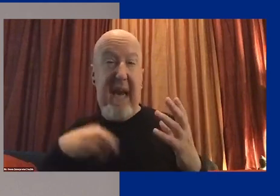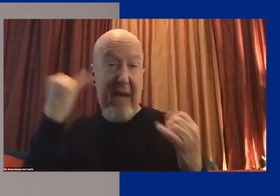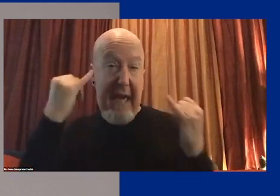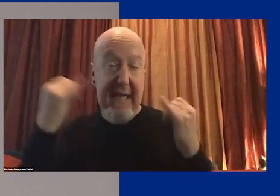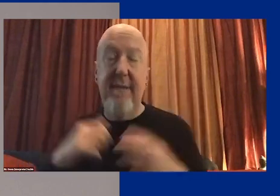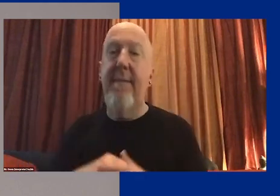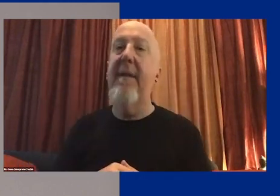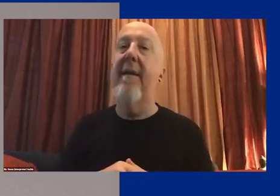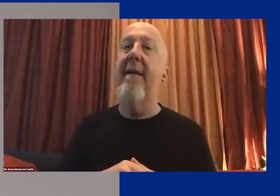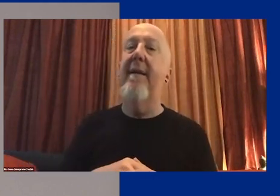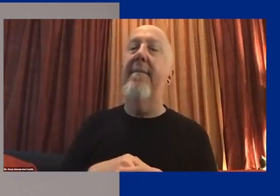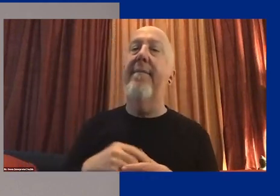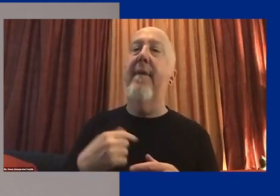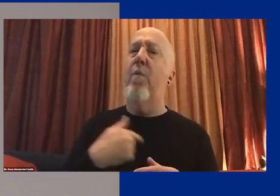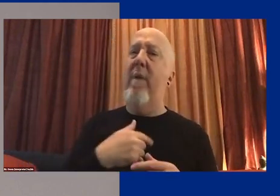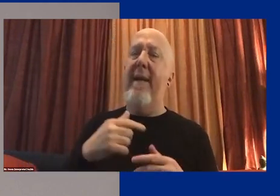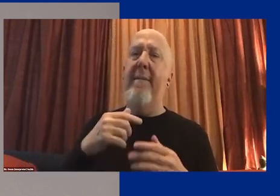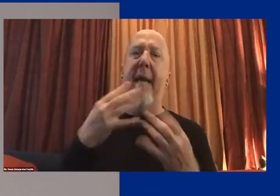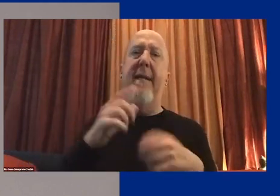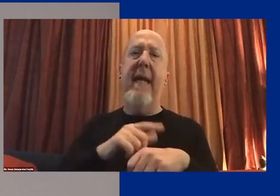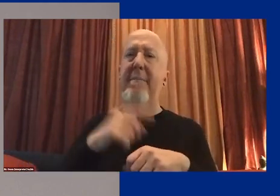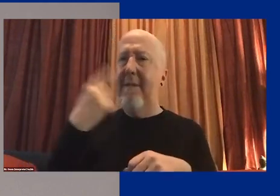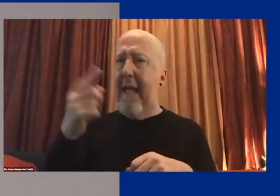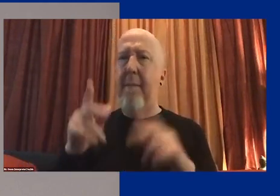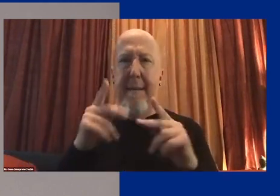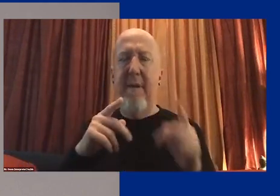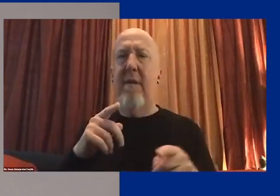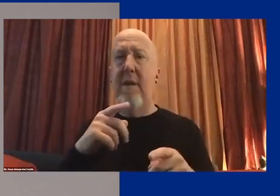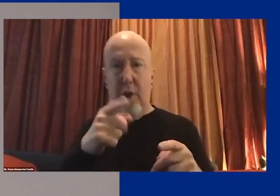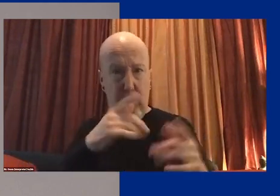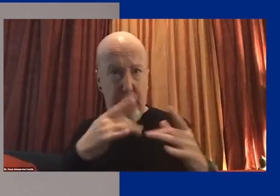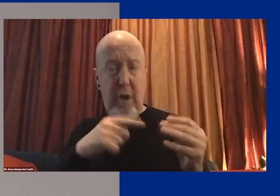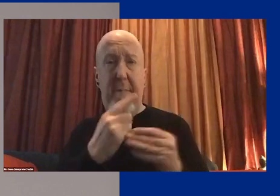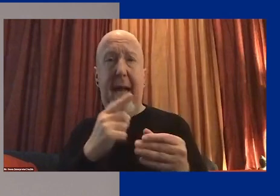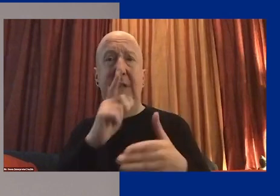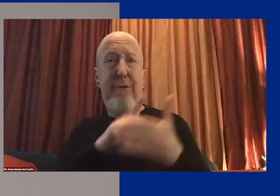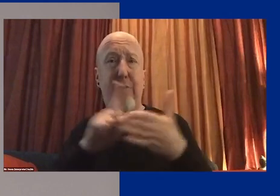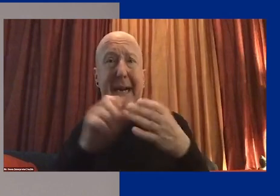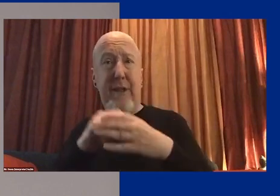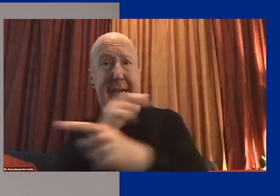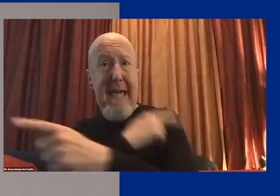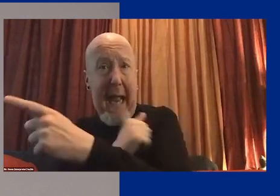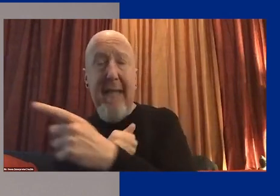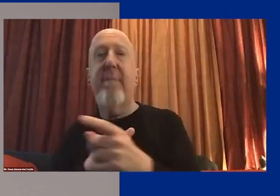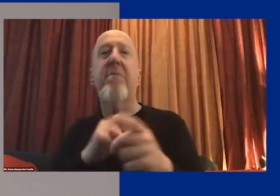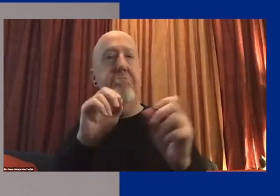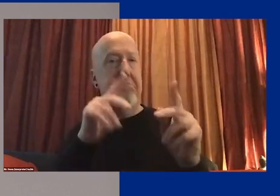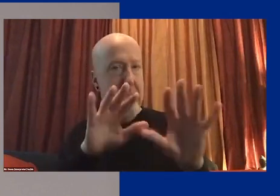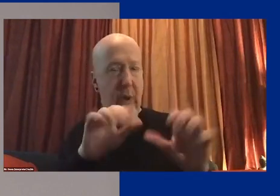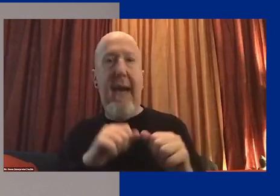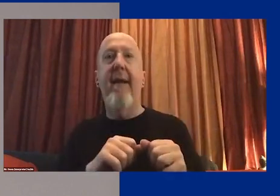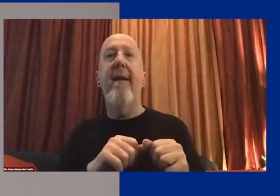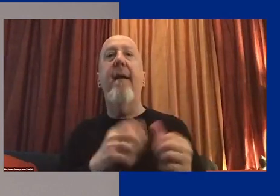So we often advise folks who have concerns about discrimination in a healthcare setting, right, to bring a